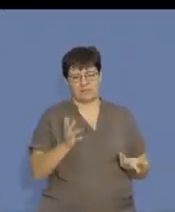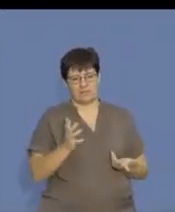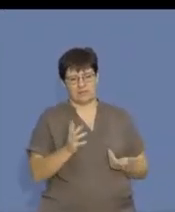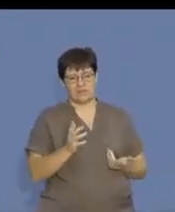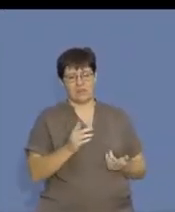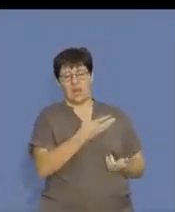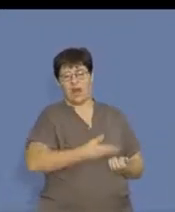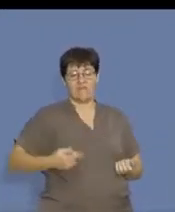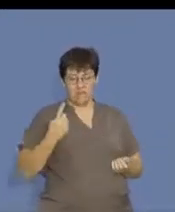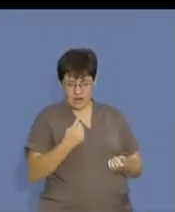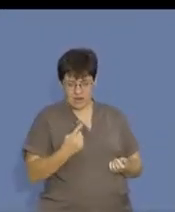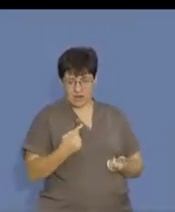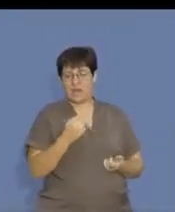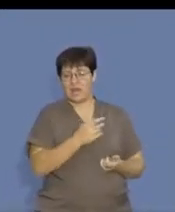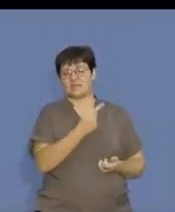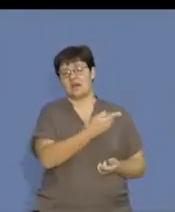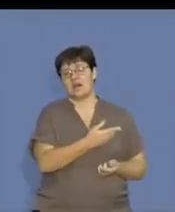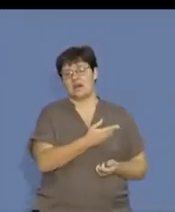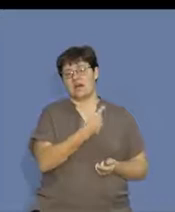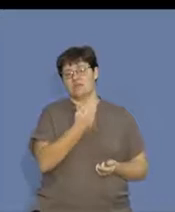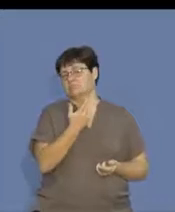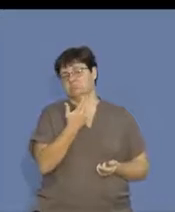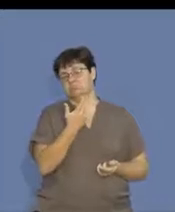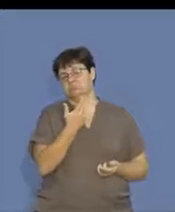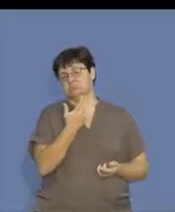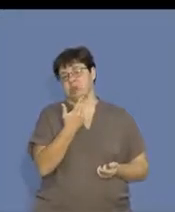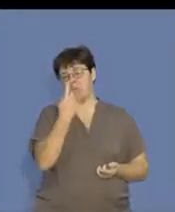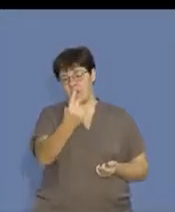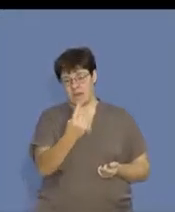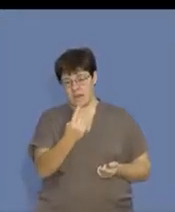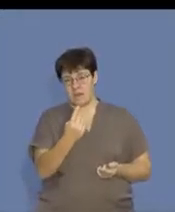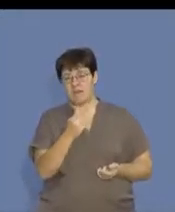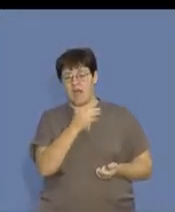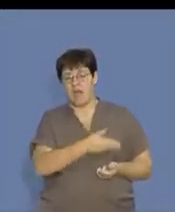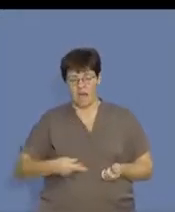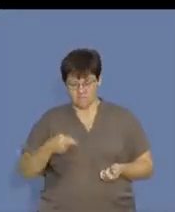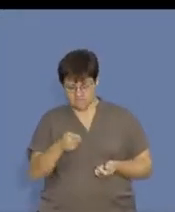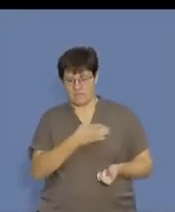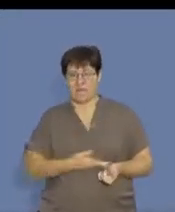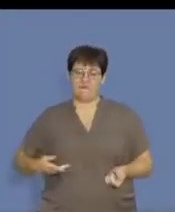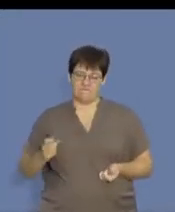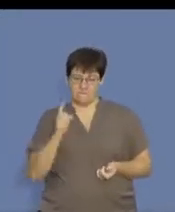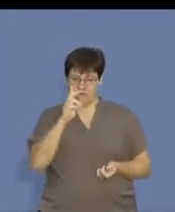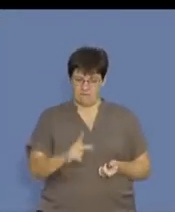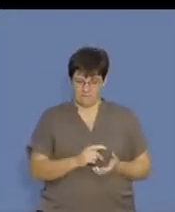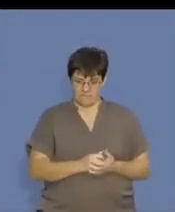1. Half of 1 is half itself. So that's why it is a bit shallow. But